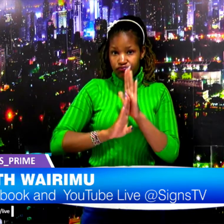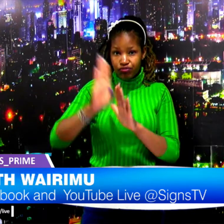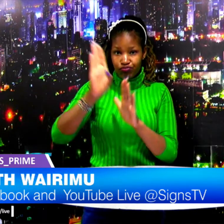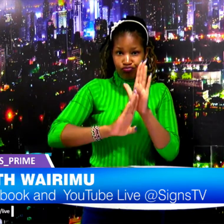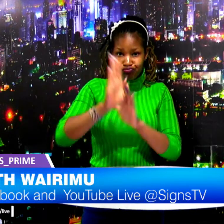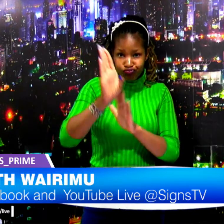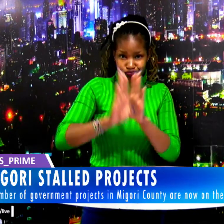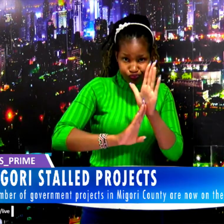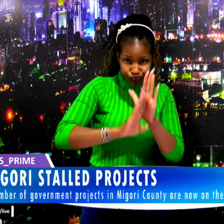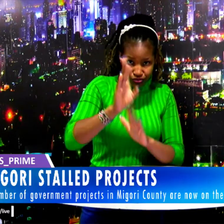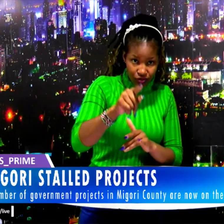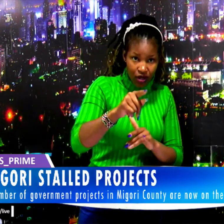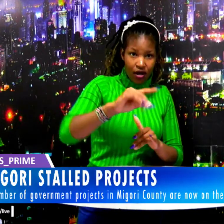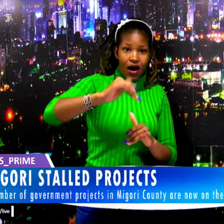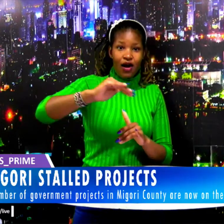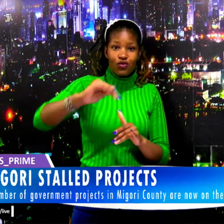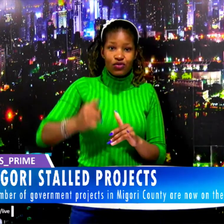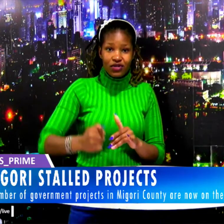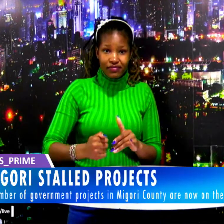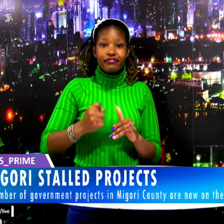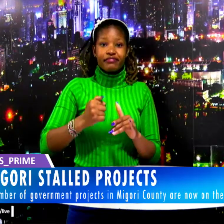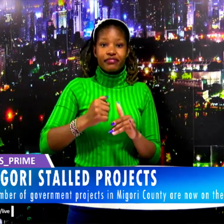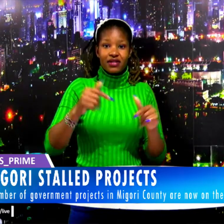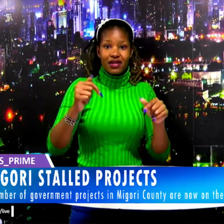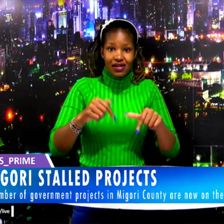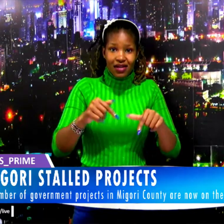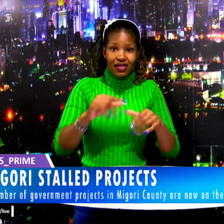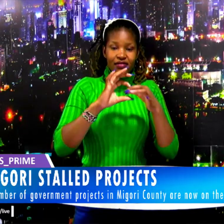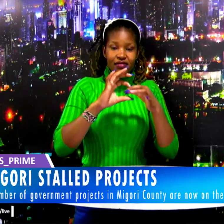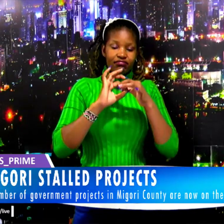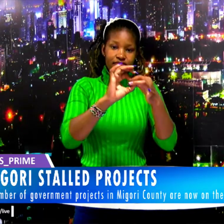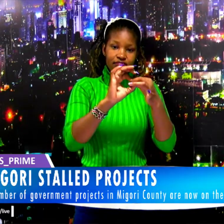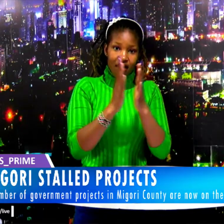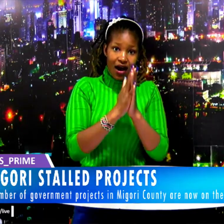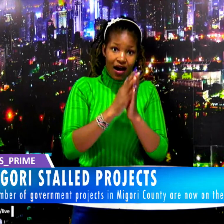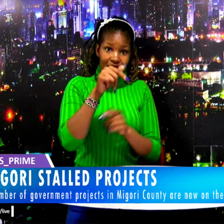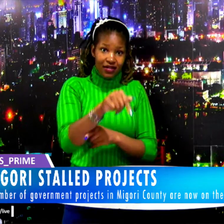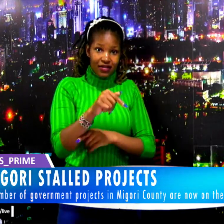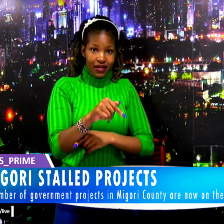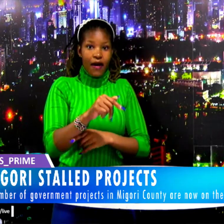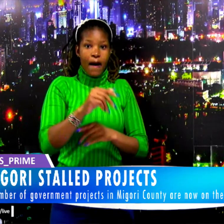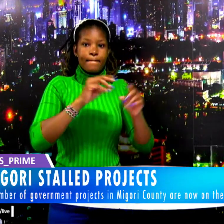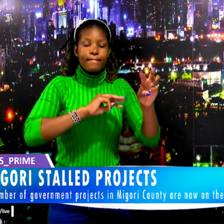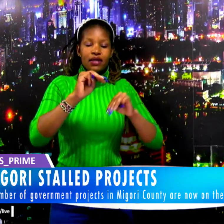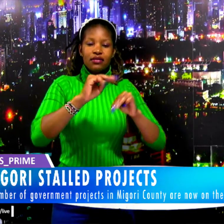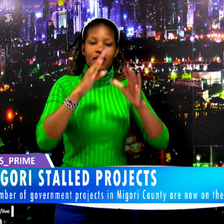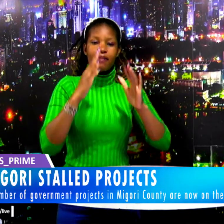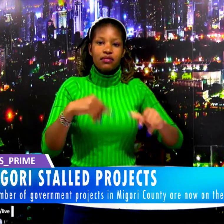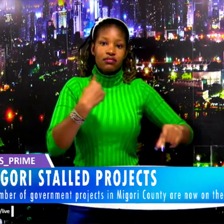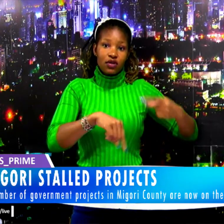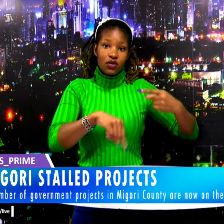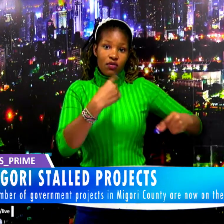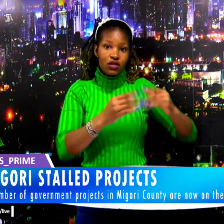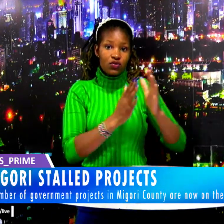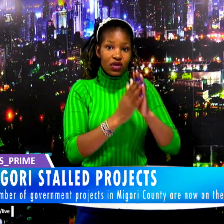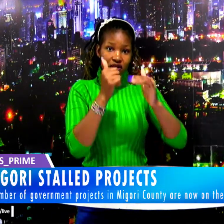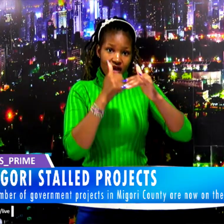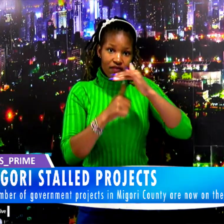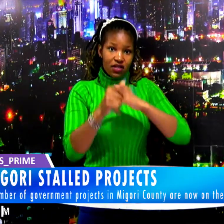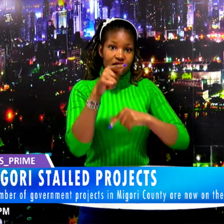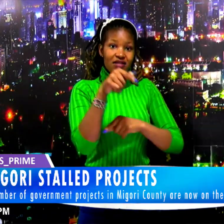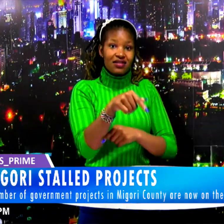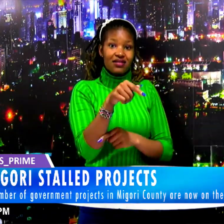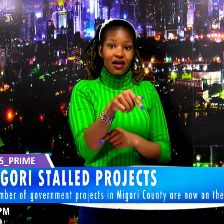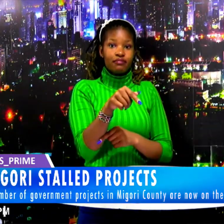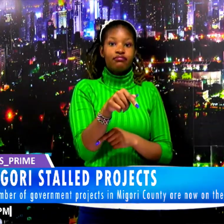This is according to the Migori National Government Development County Implementation Coordination